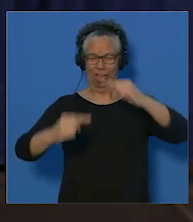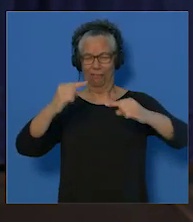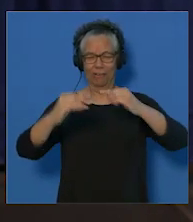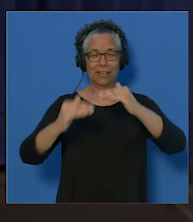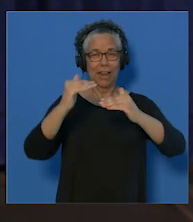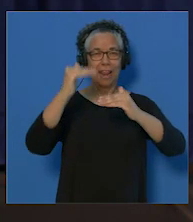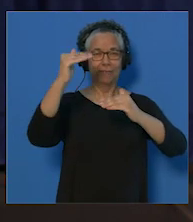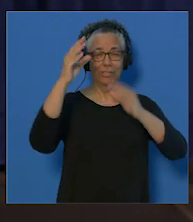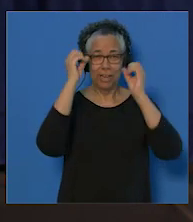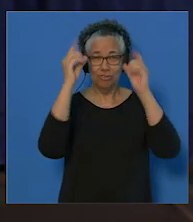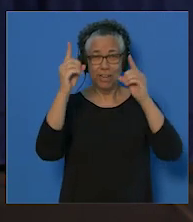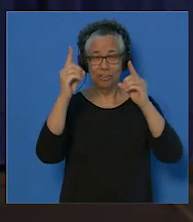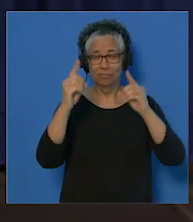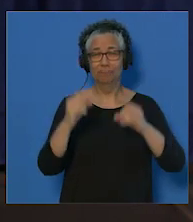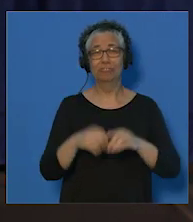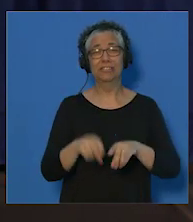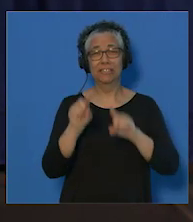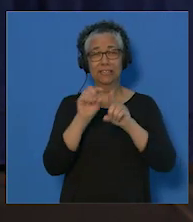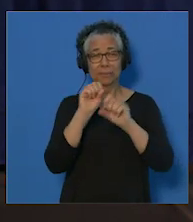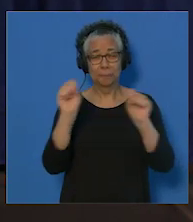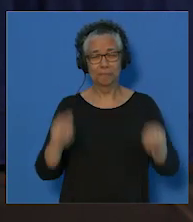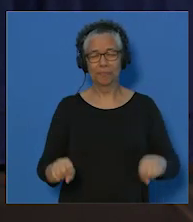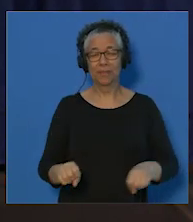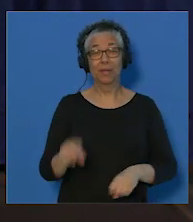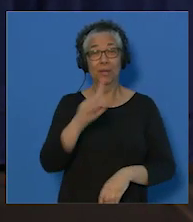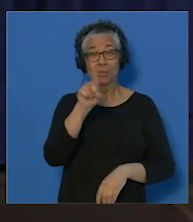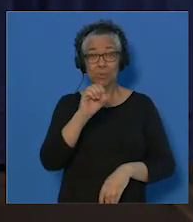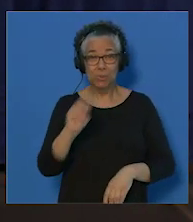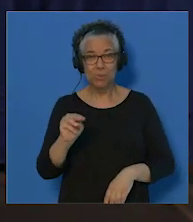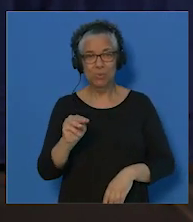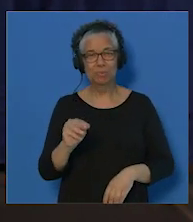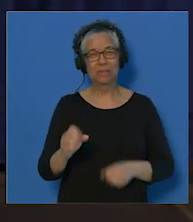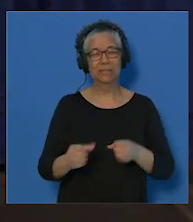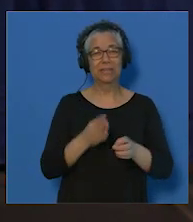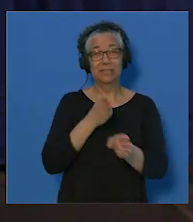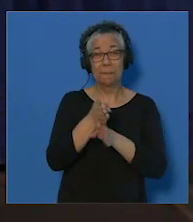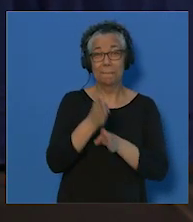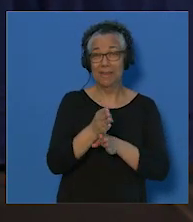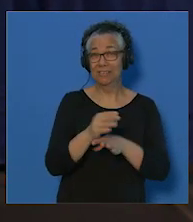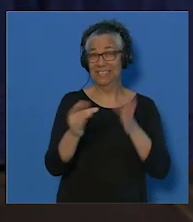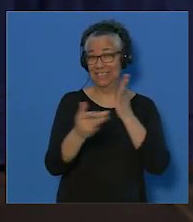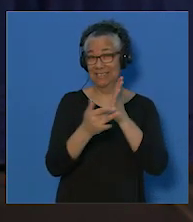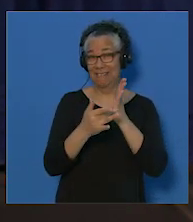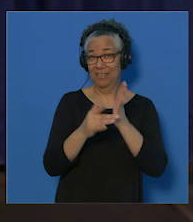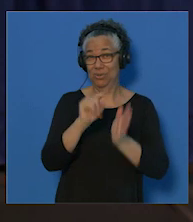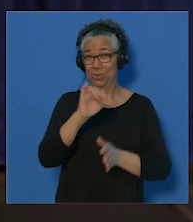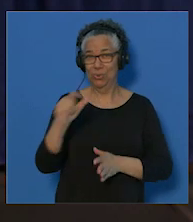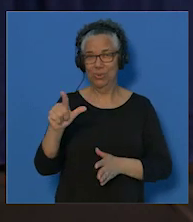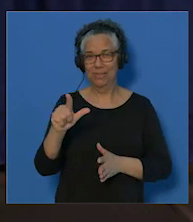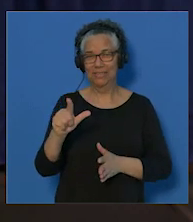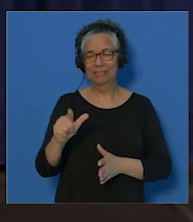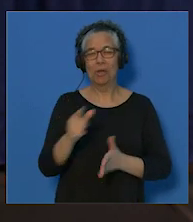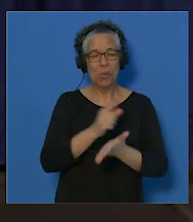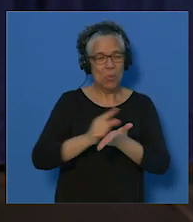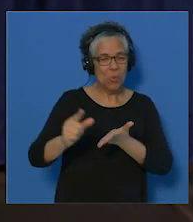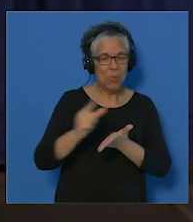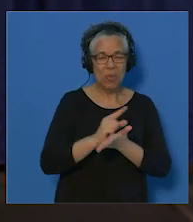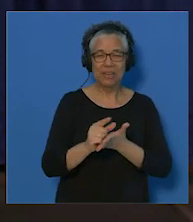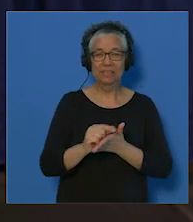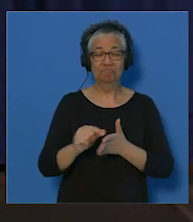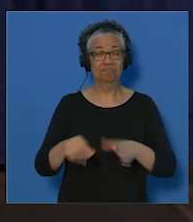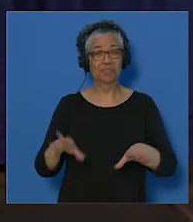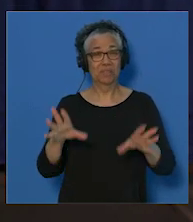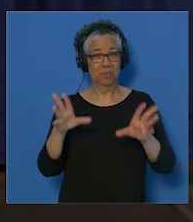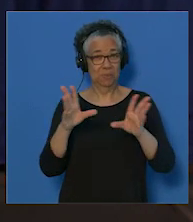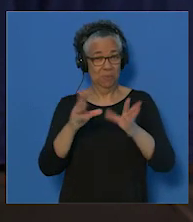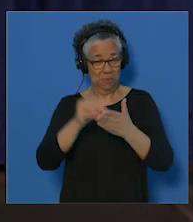system. Using Zoom as the major technology tool, schools are holding weekly student assemblies. In some